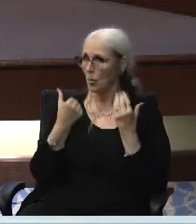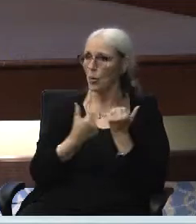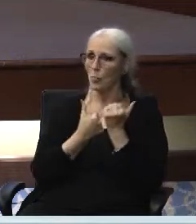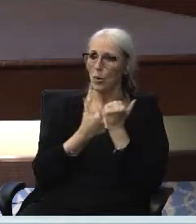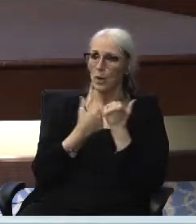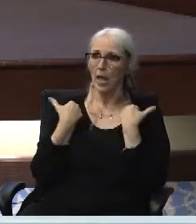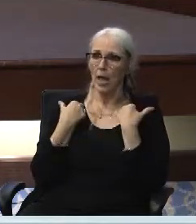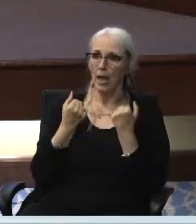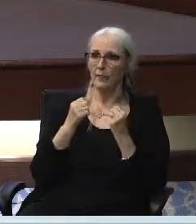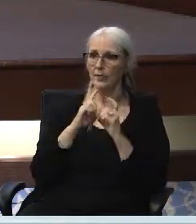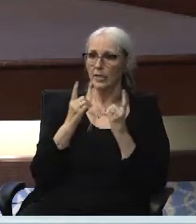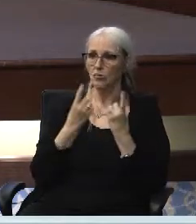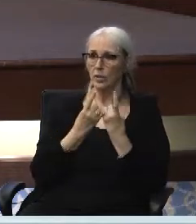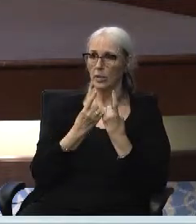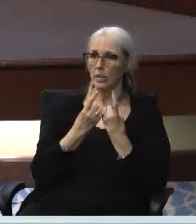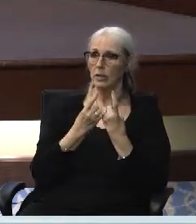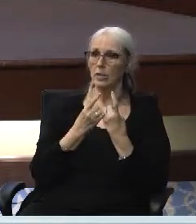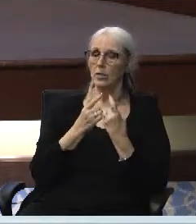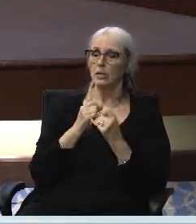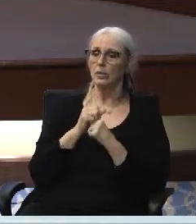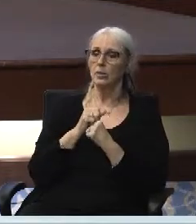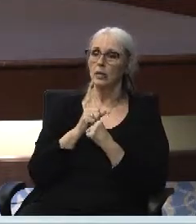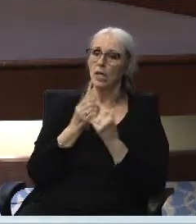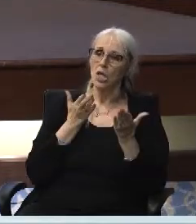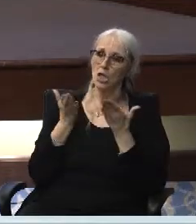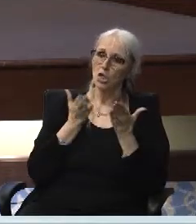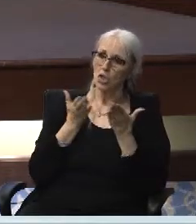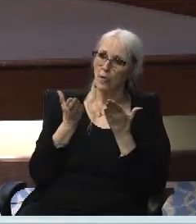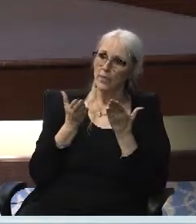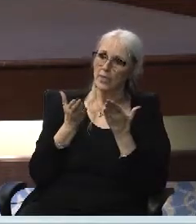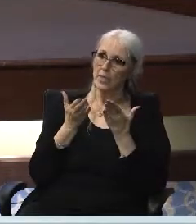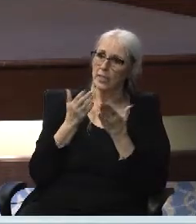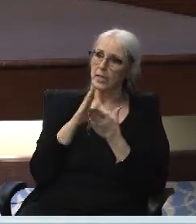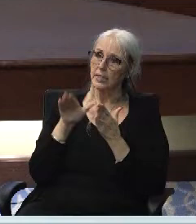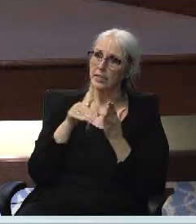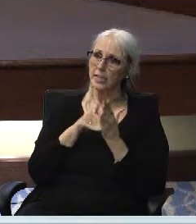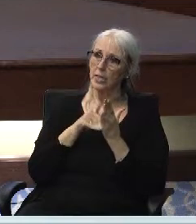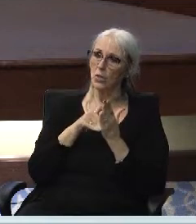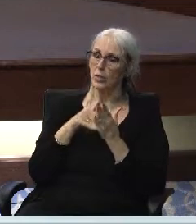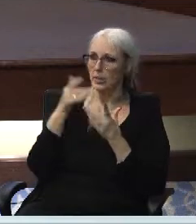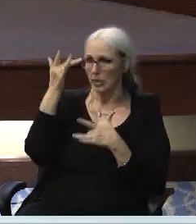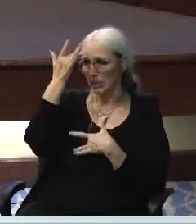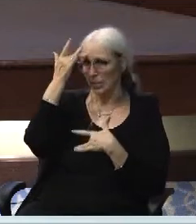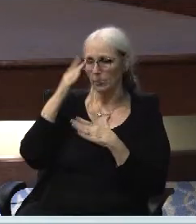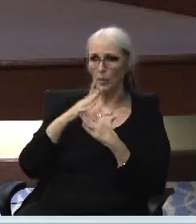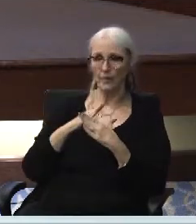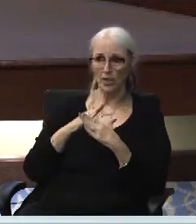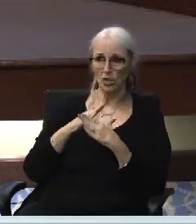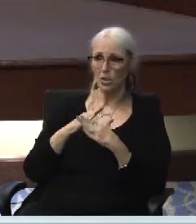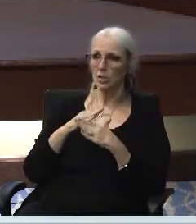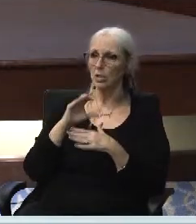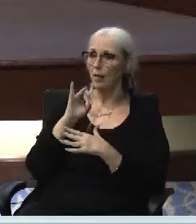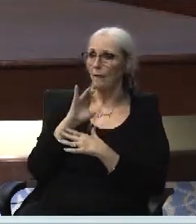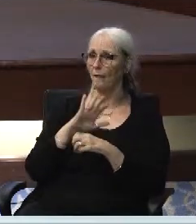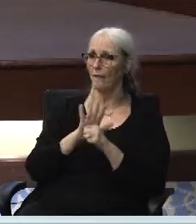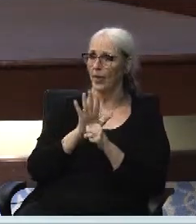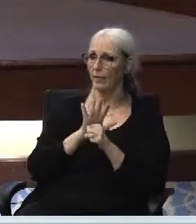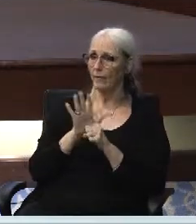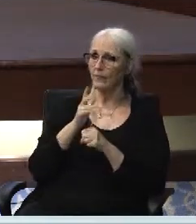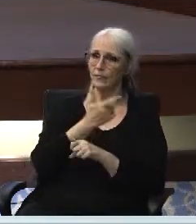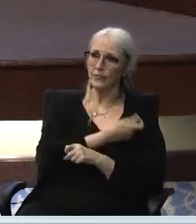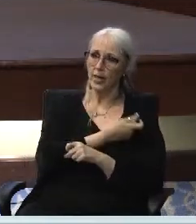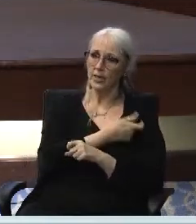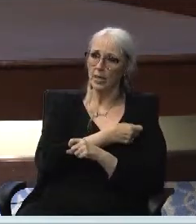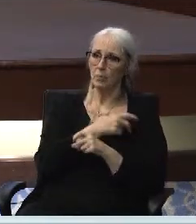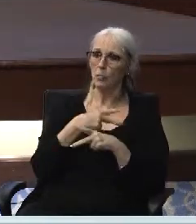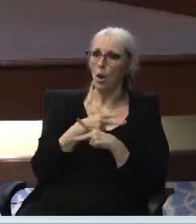health district, the Texas Department of State Health Services, and the Centers for Disease Control and Prevention. The COVID-19 vaccine products are